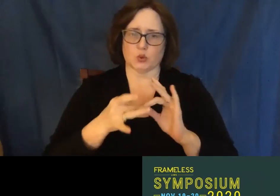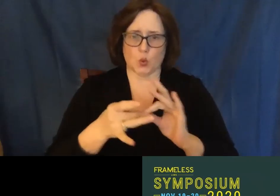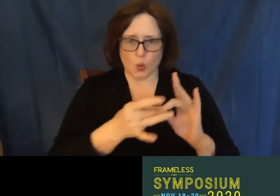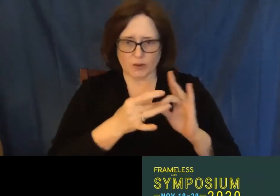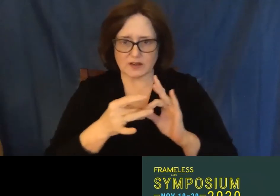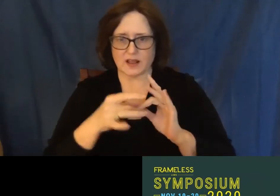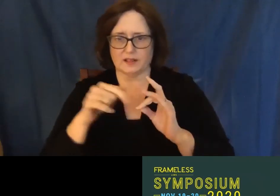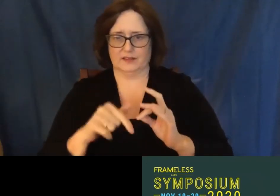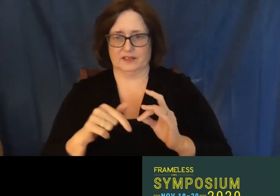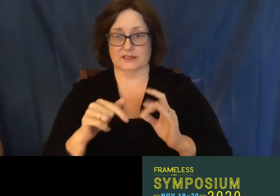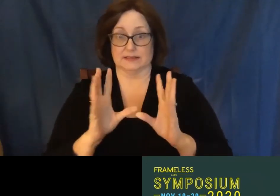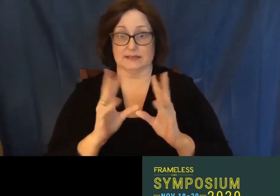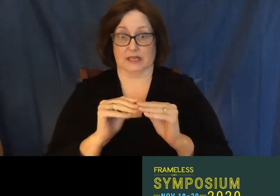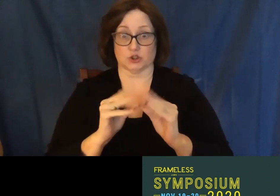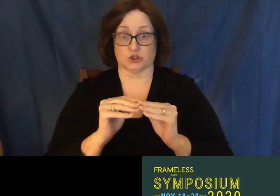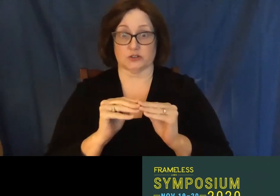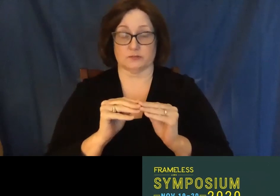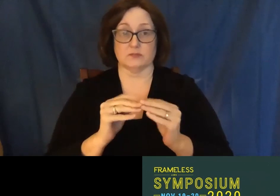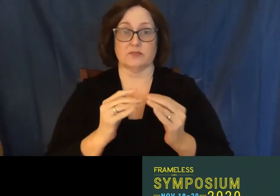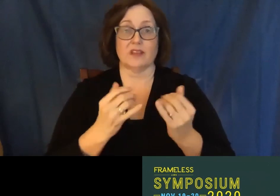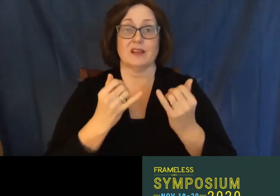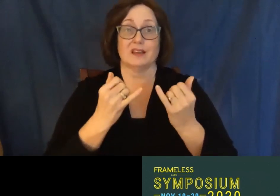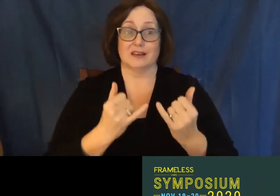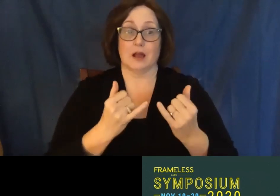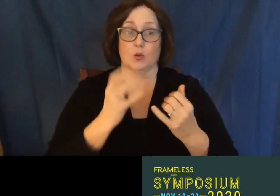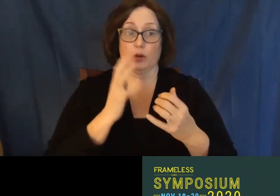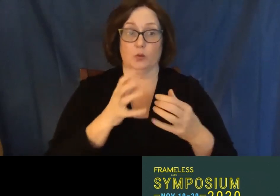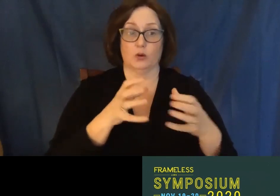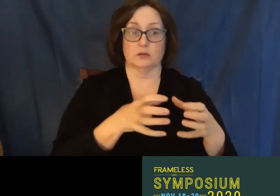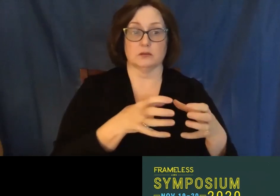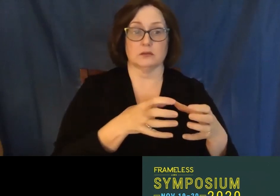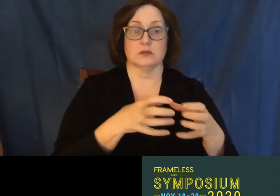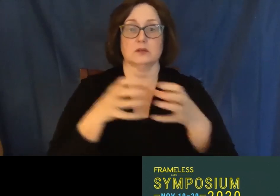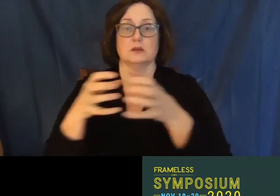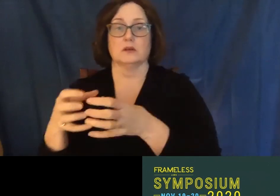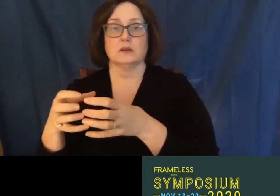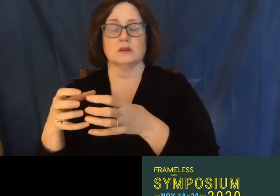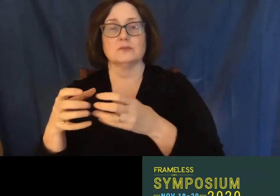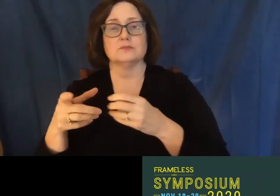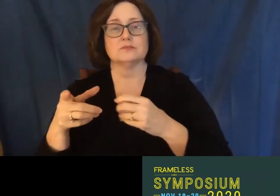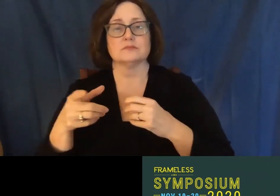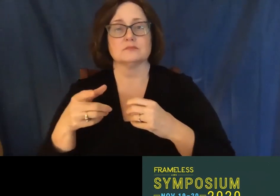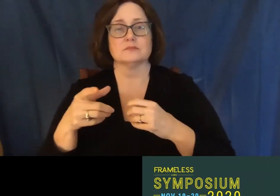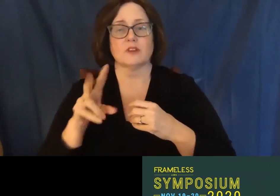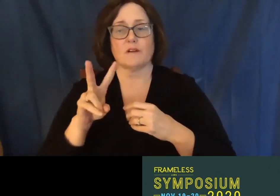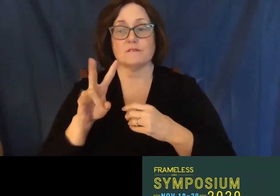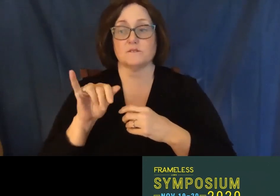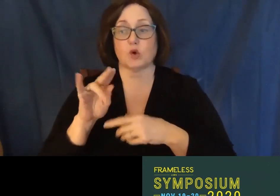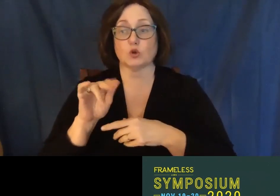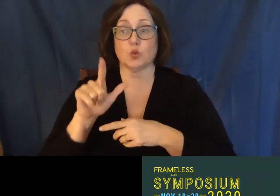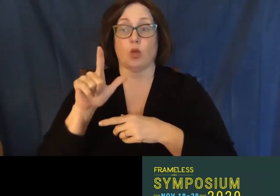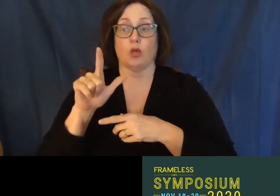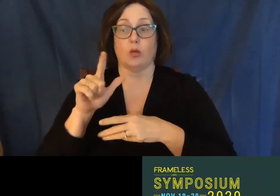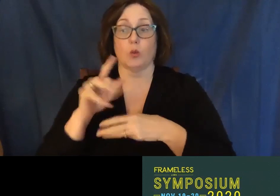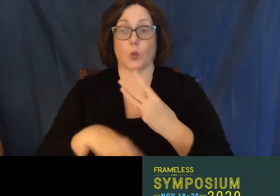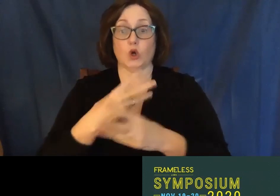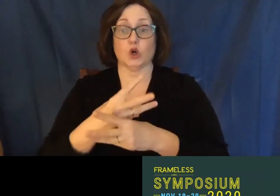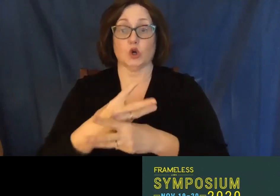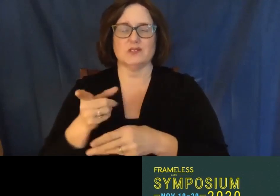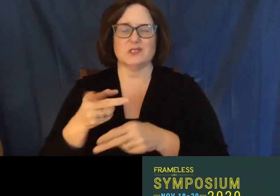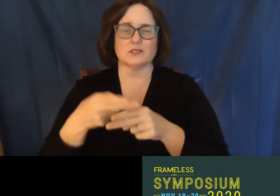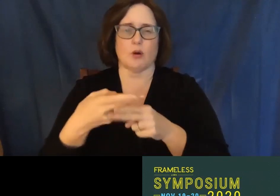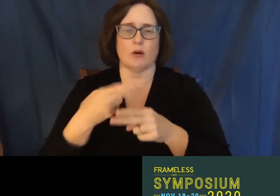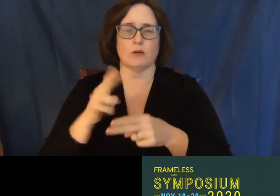all. We are about to move from this Zoom into a virtual world called Hubs. The links have